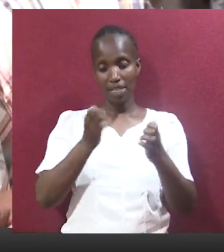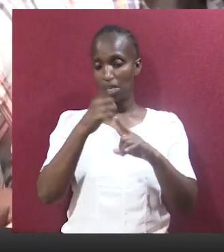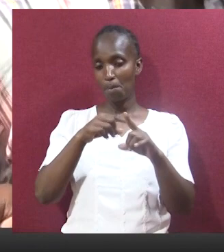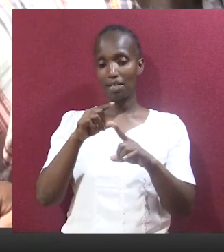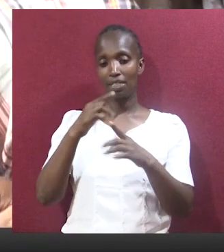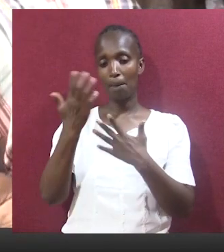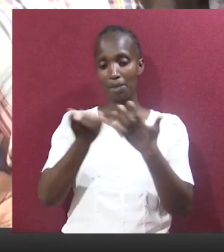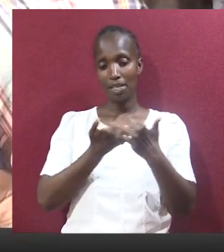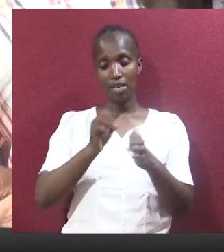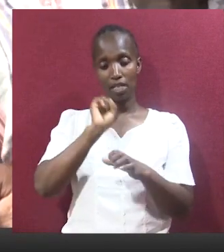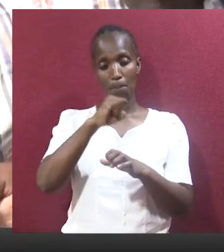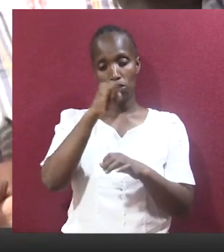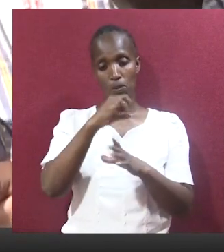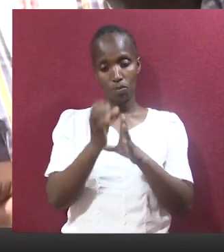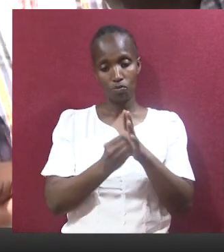foreign